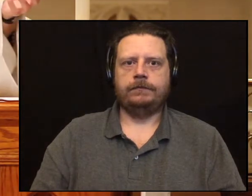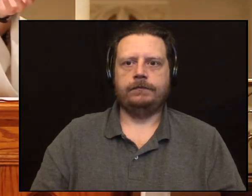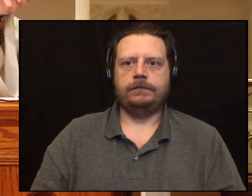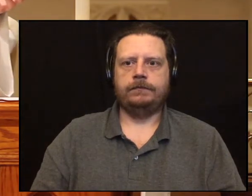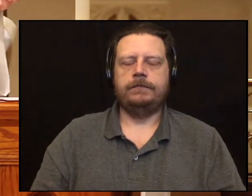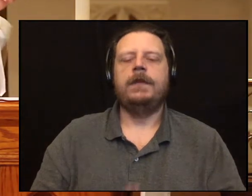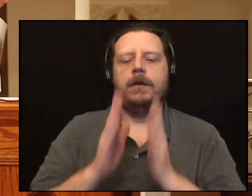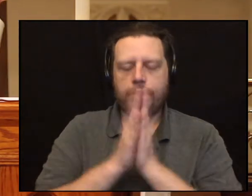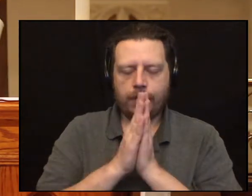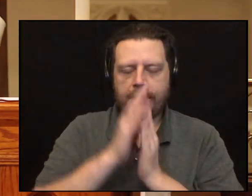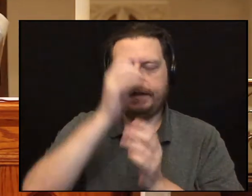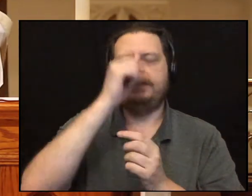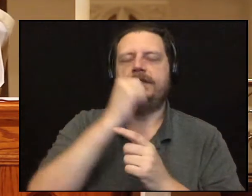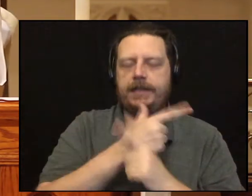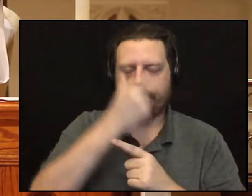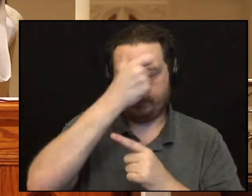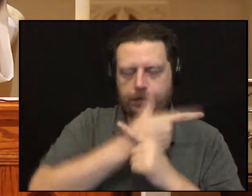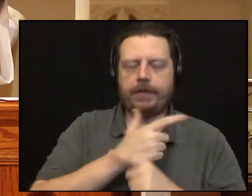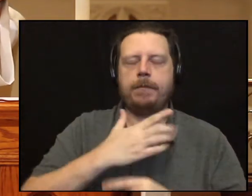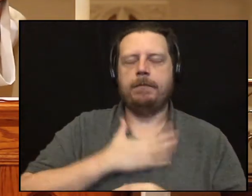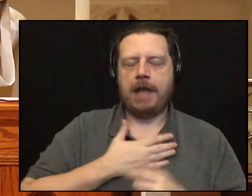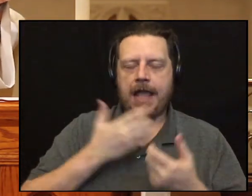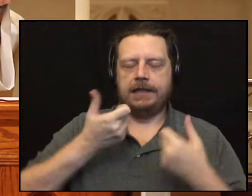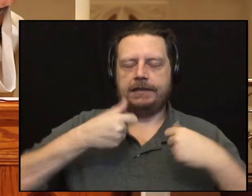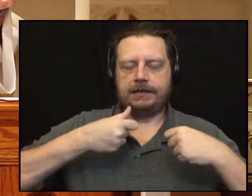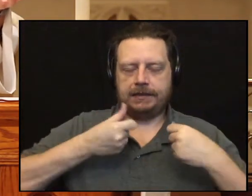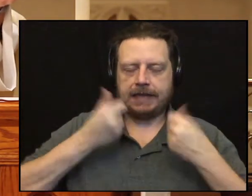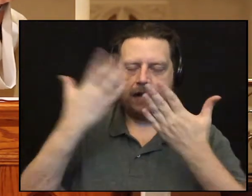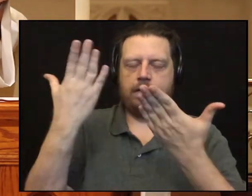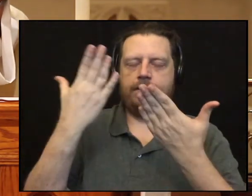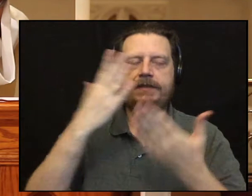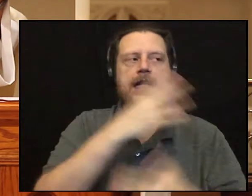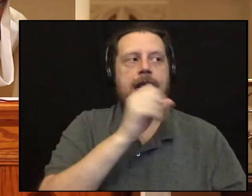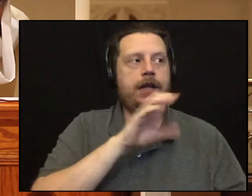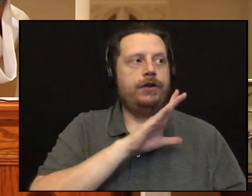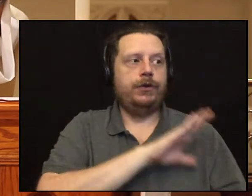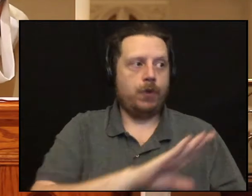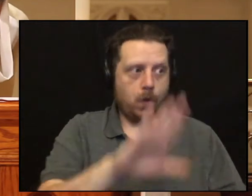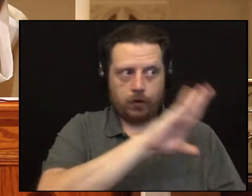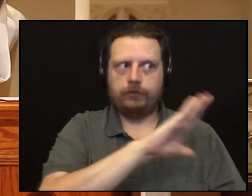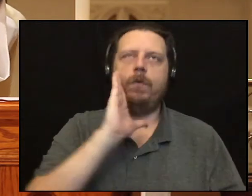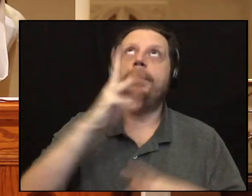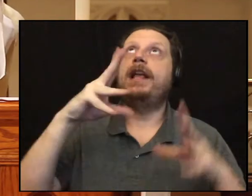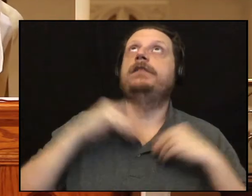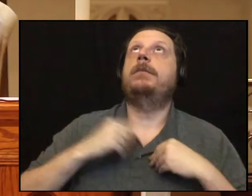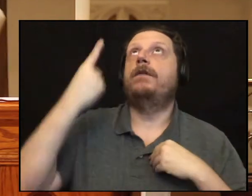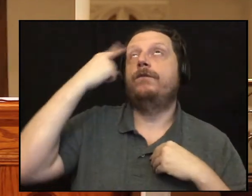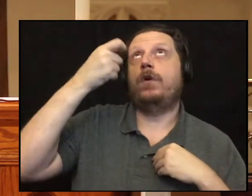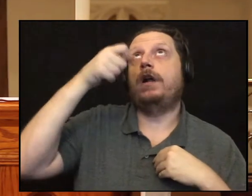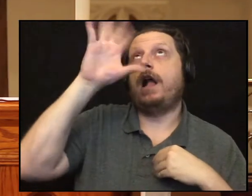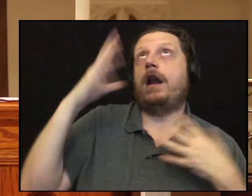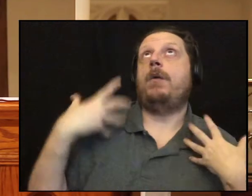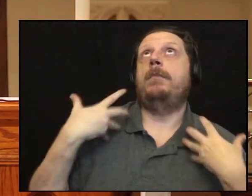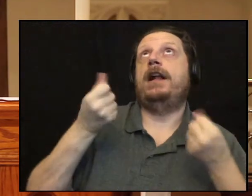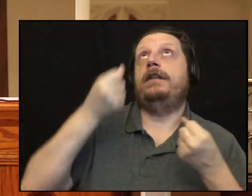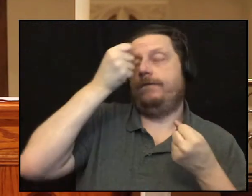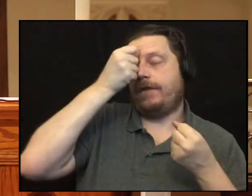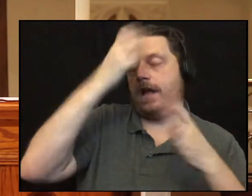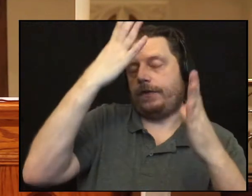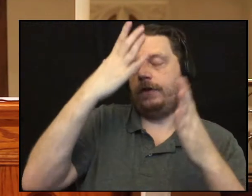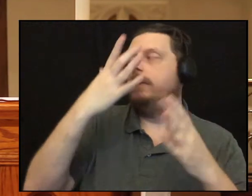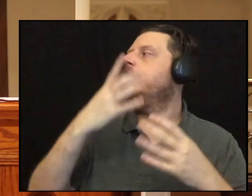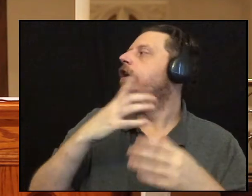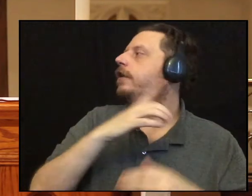Pray, my sisters and brothers, that my sacrifice and yours may be acceptable to God, the Almighty Father. May the Lord